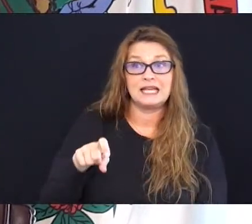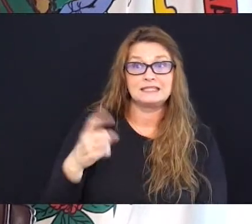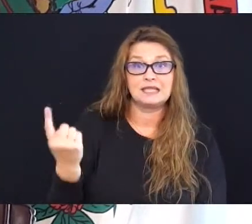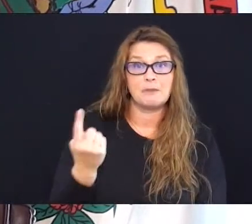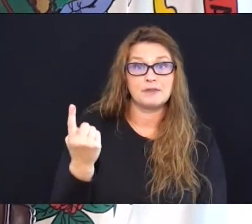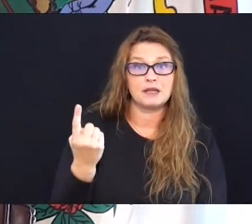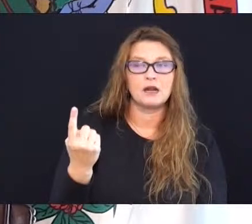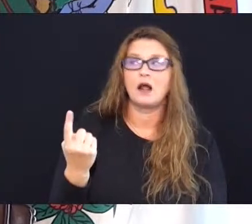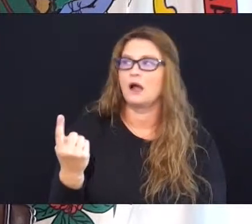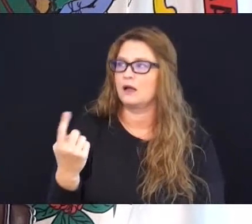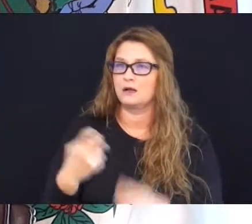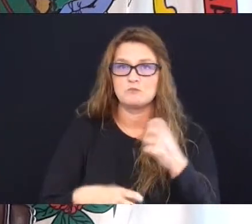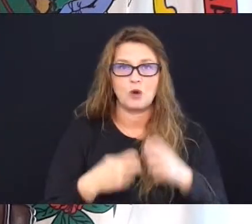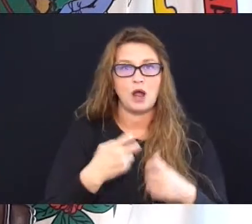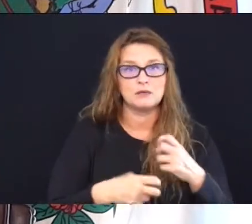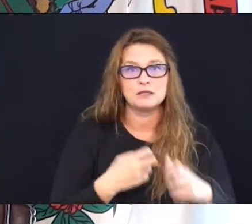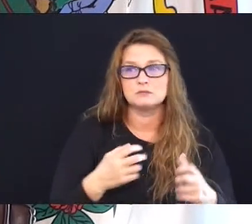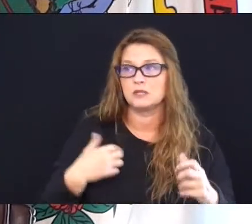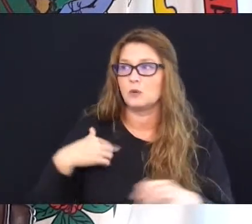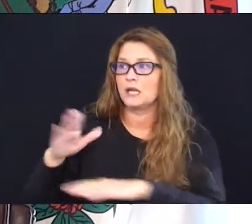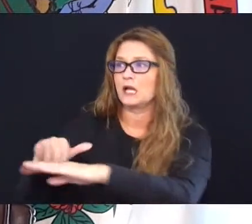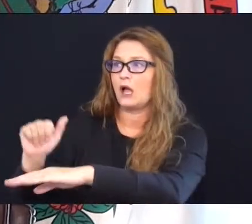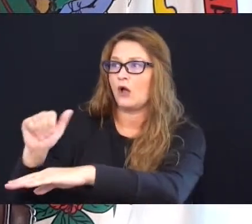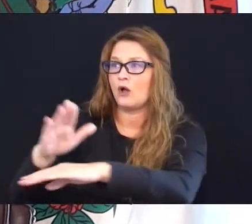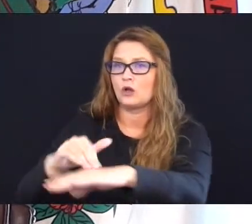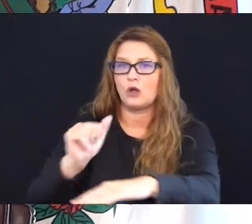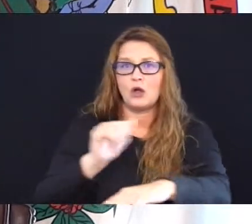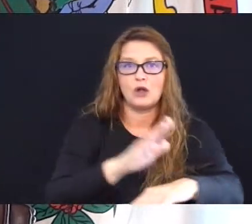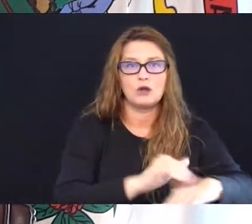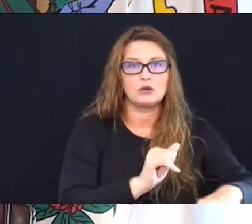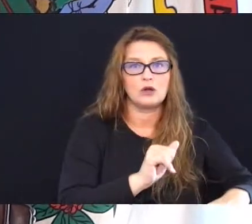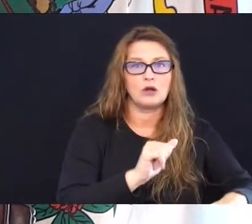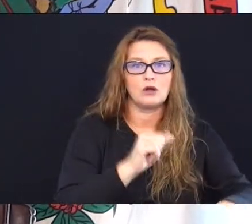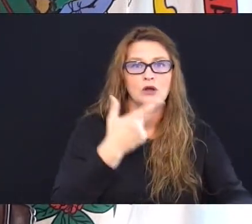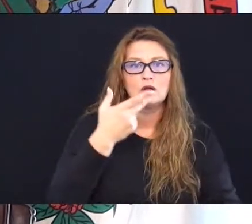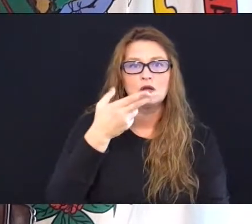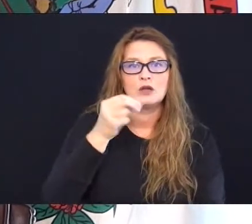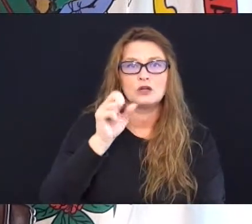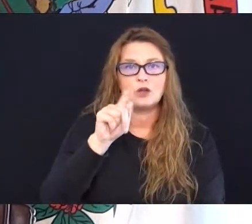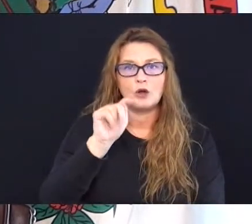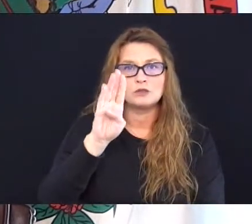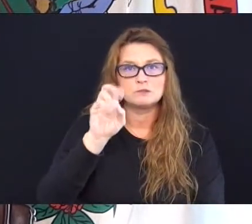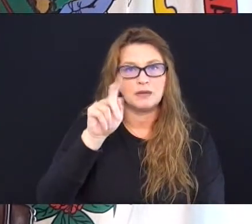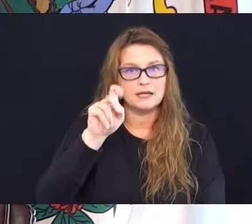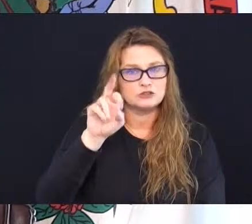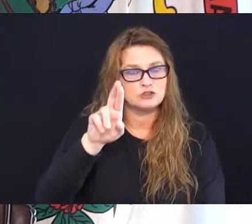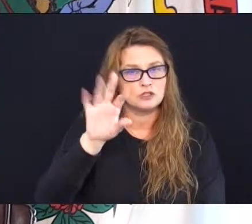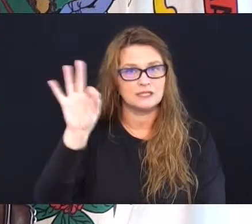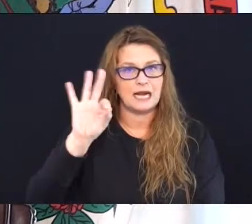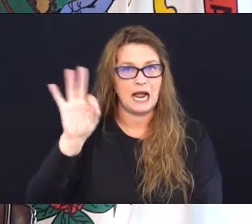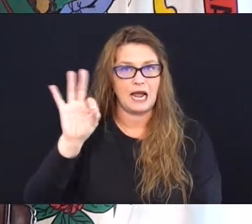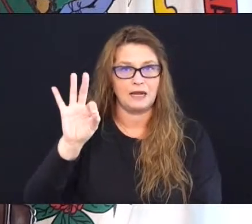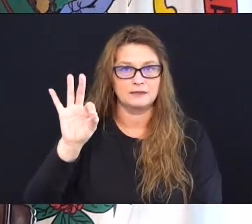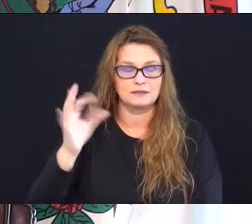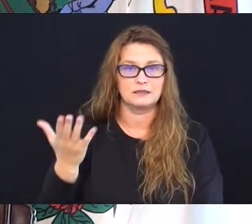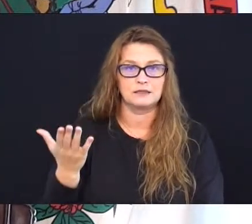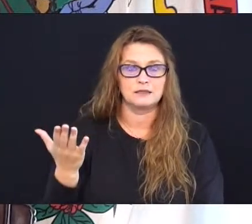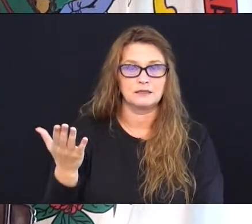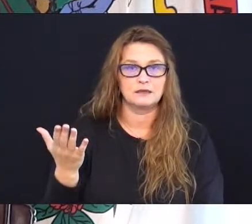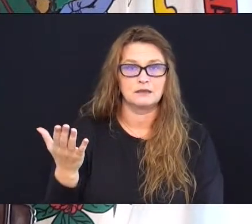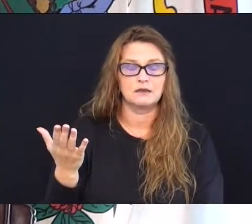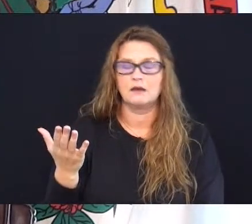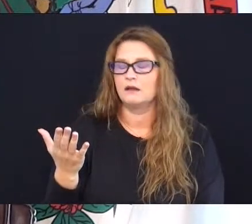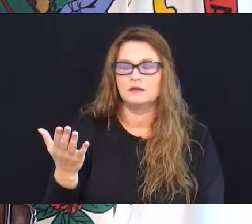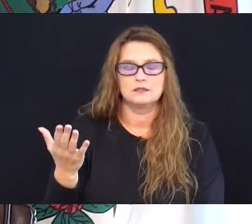problem. And so we call on them. This is like Ghostbusters 9. You know, who do you call and